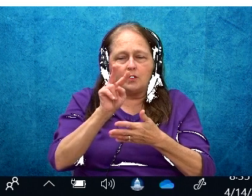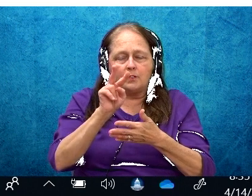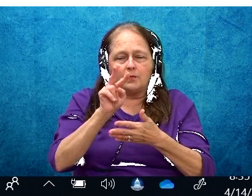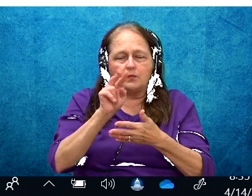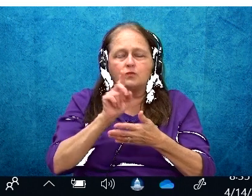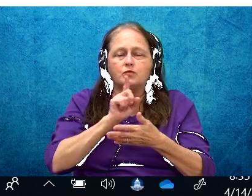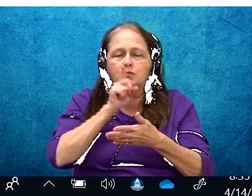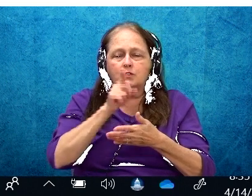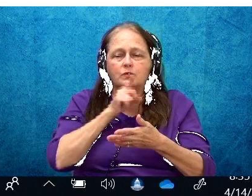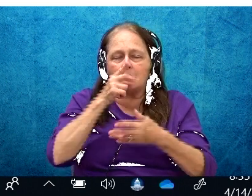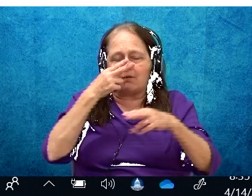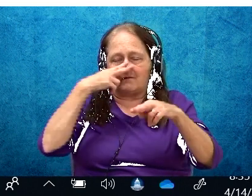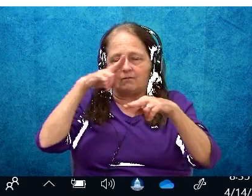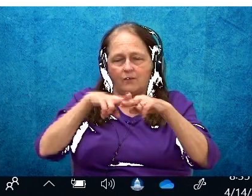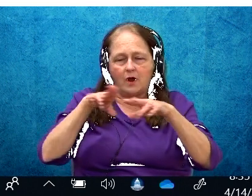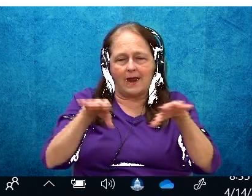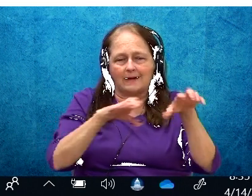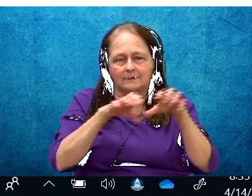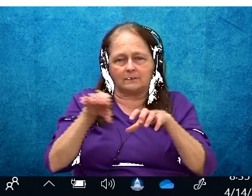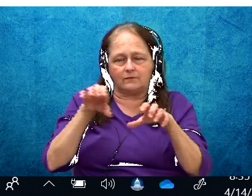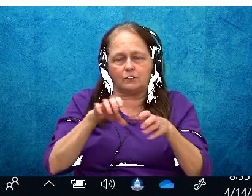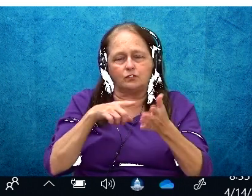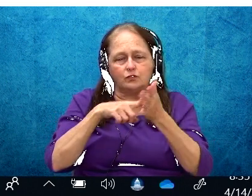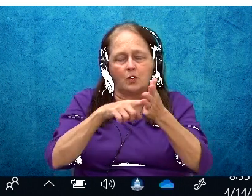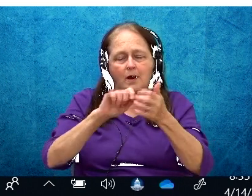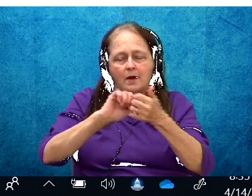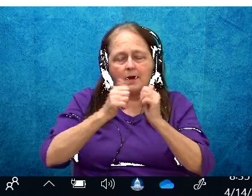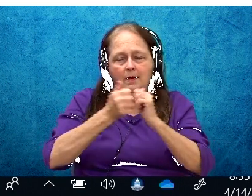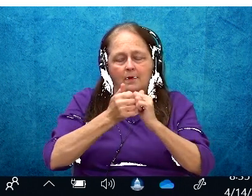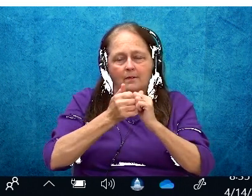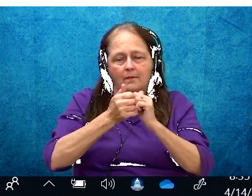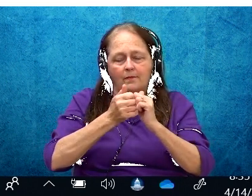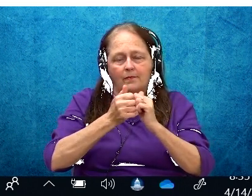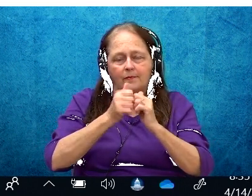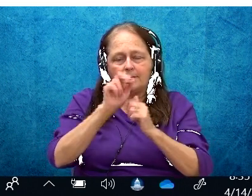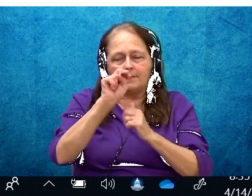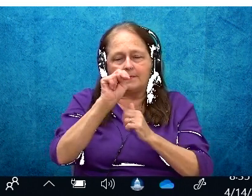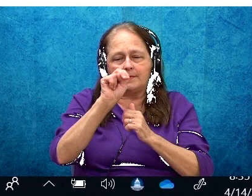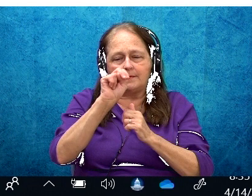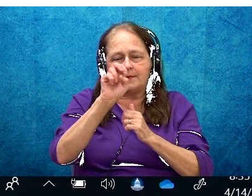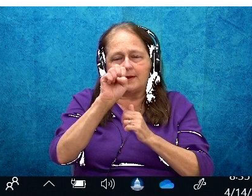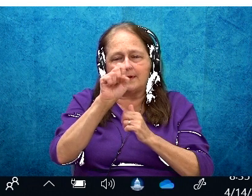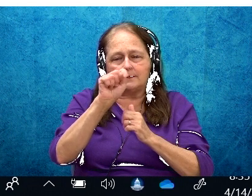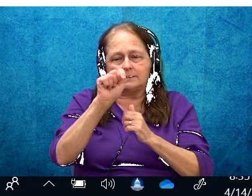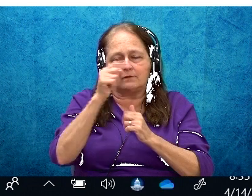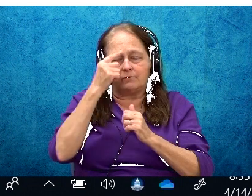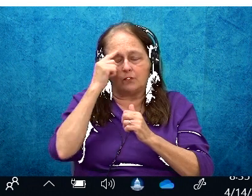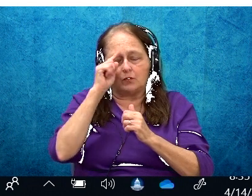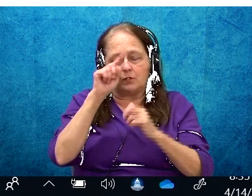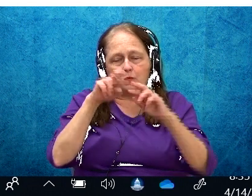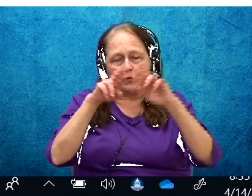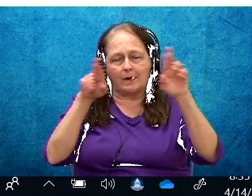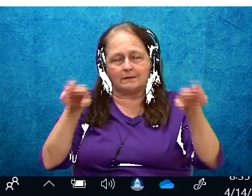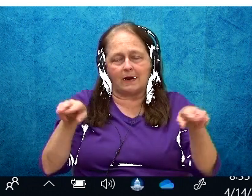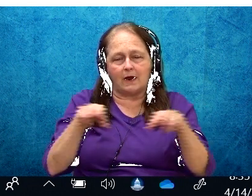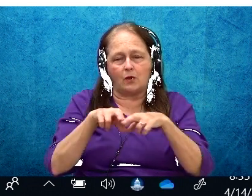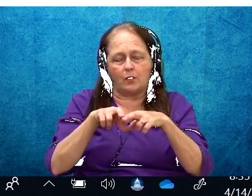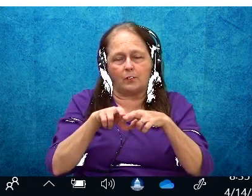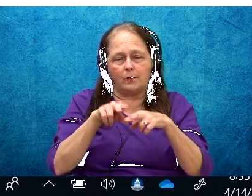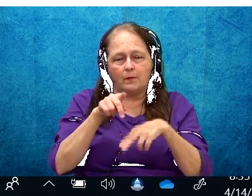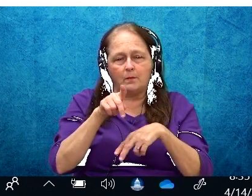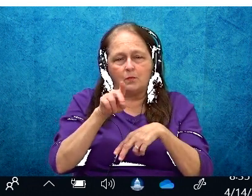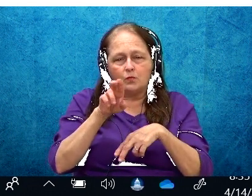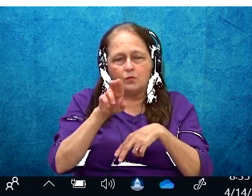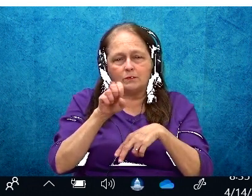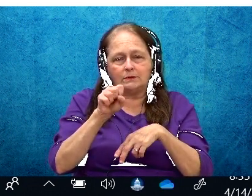It's a really fun activity to show you how to make a net for a rectangular prism. Now, what we're going to do at